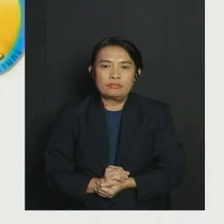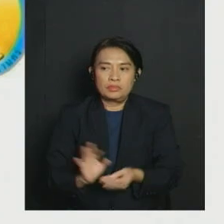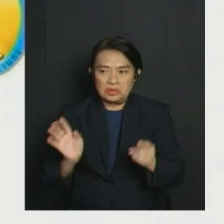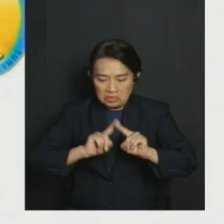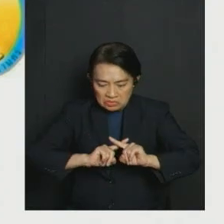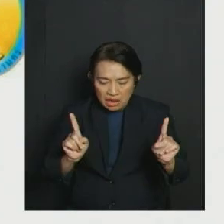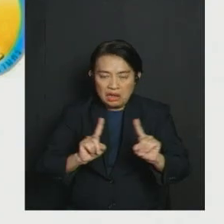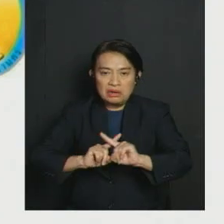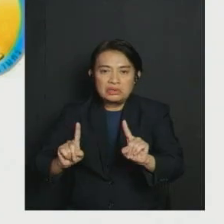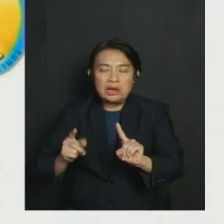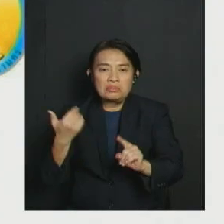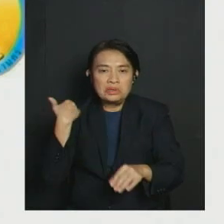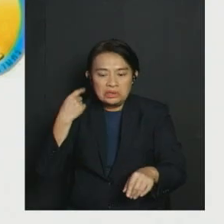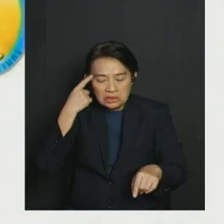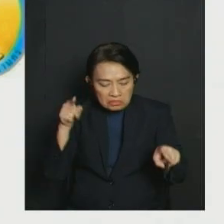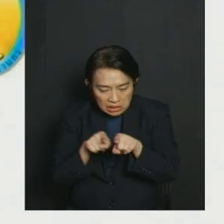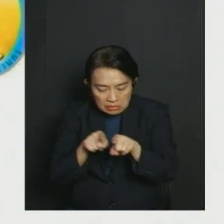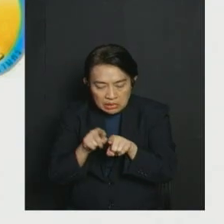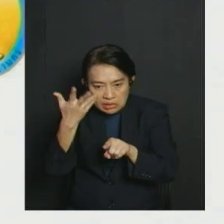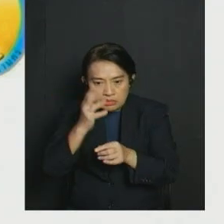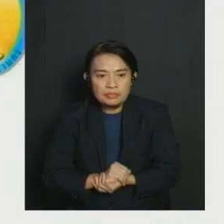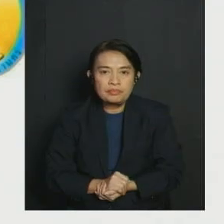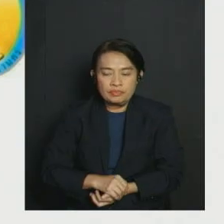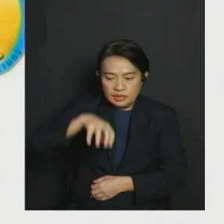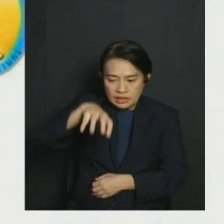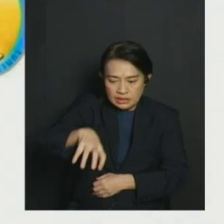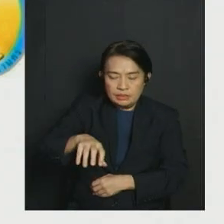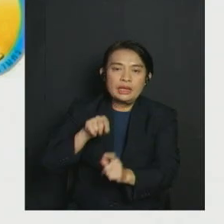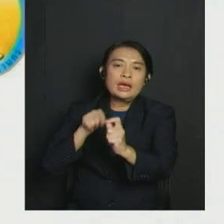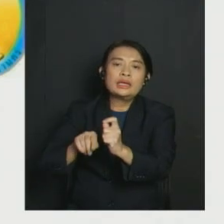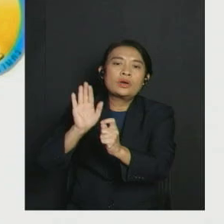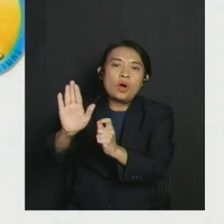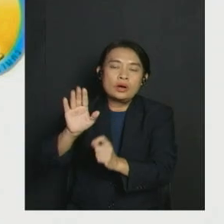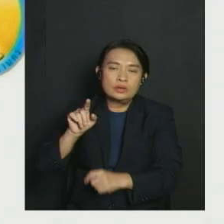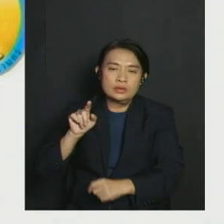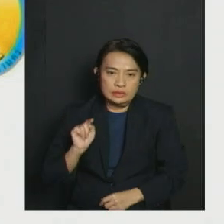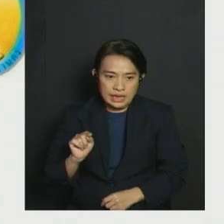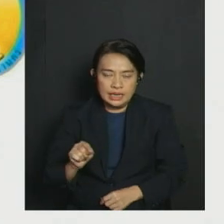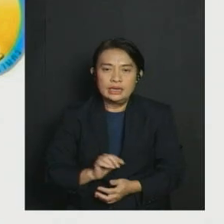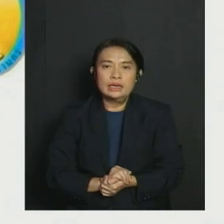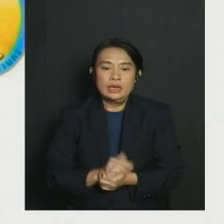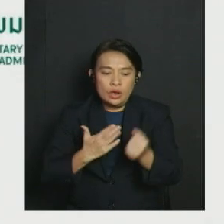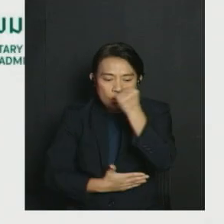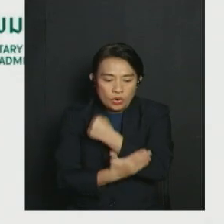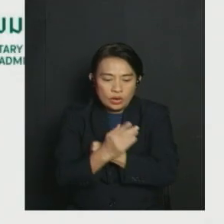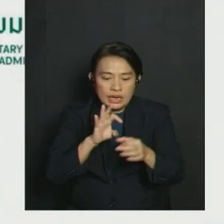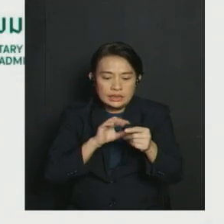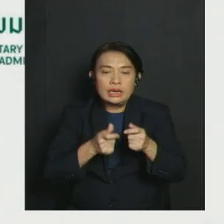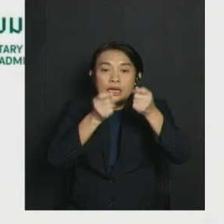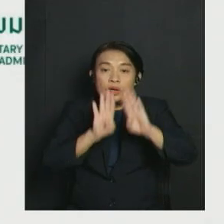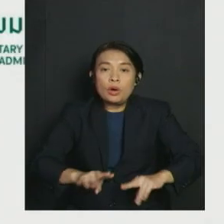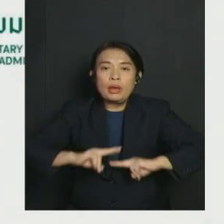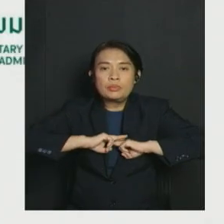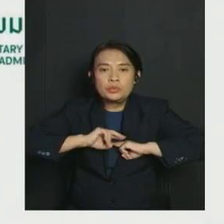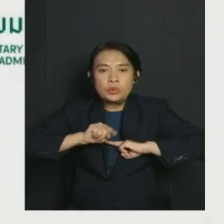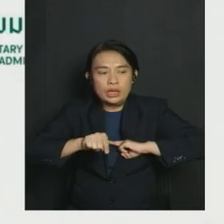official government or not, because anything is not in line and you will be confusing. So what we're trying